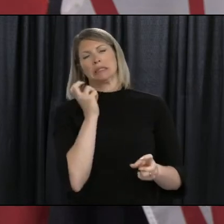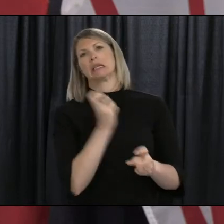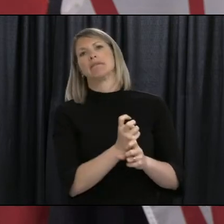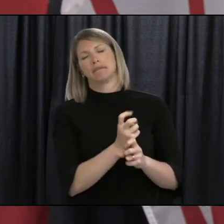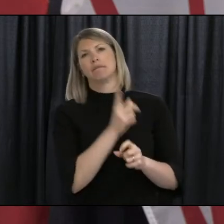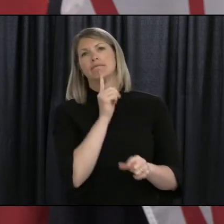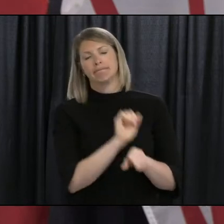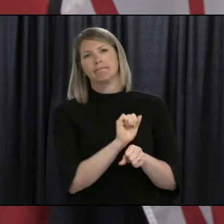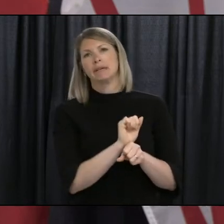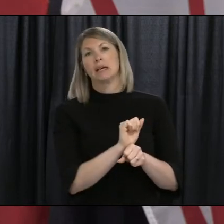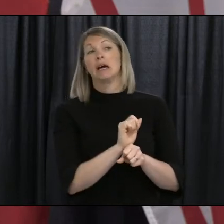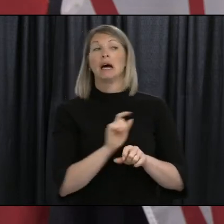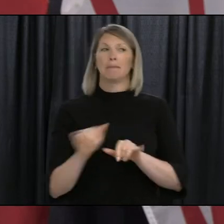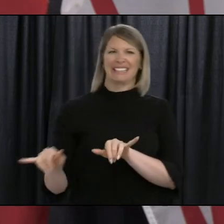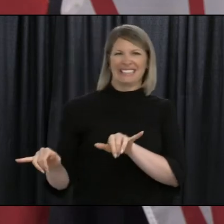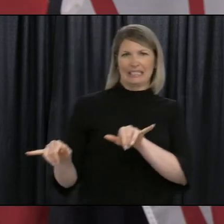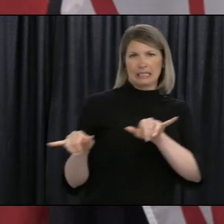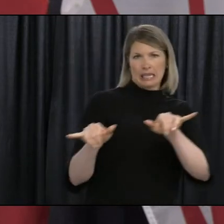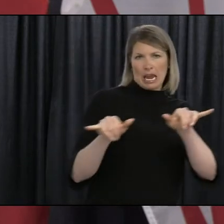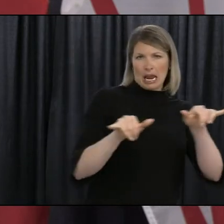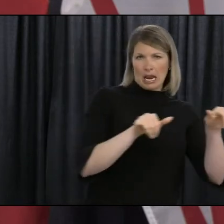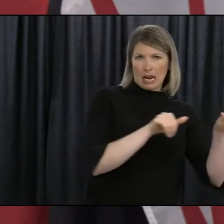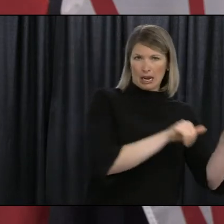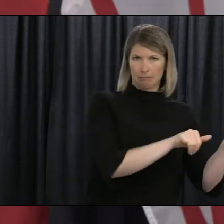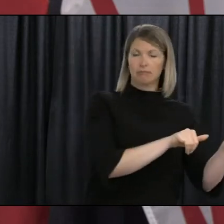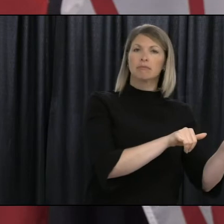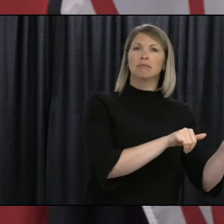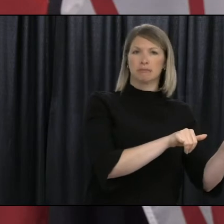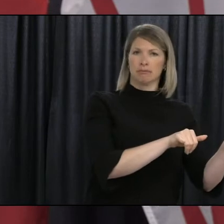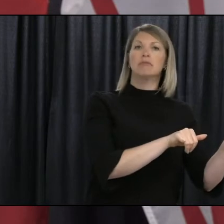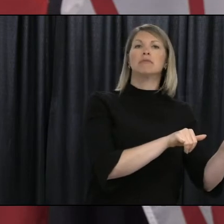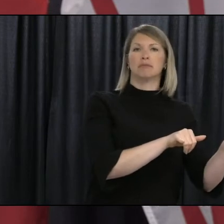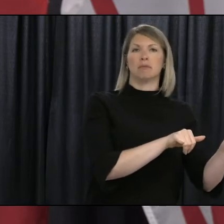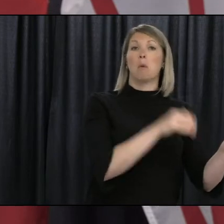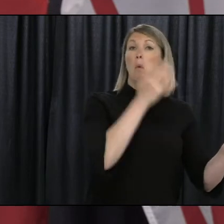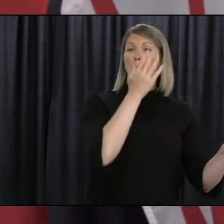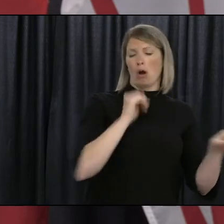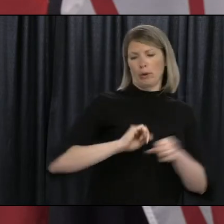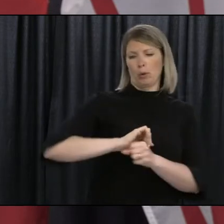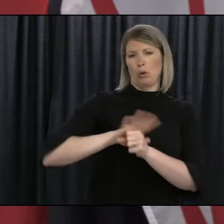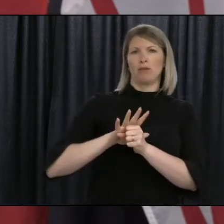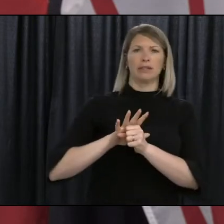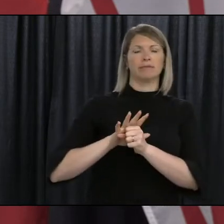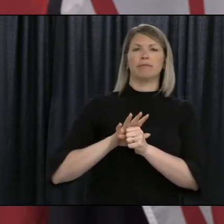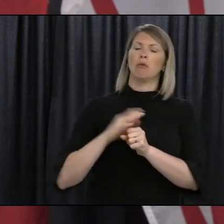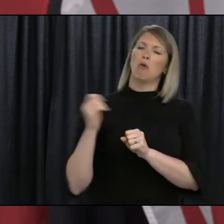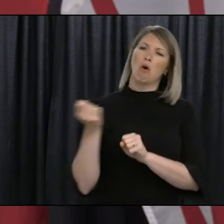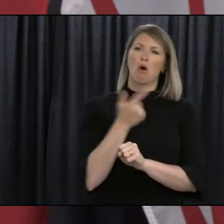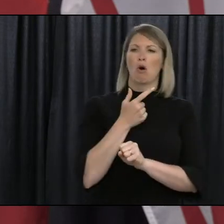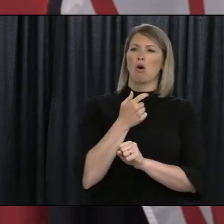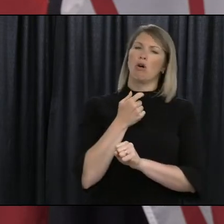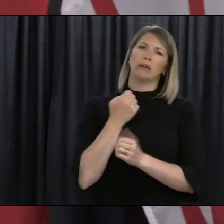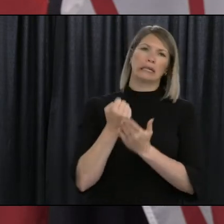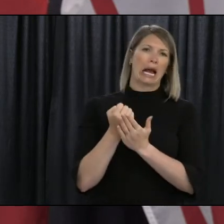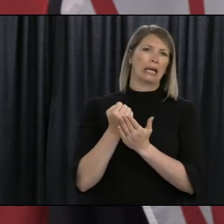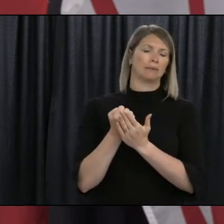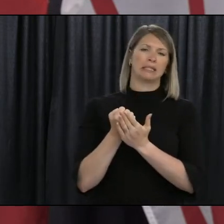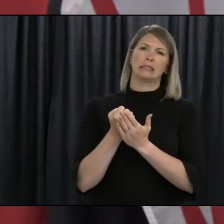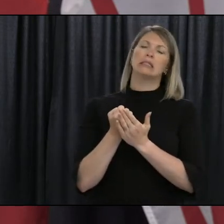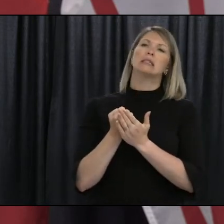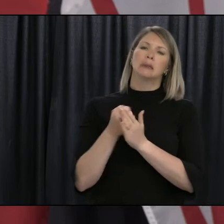people in every province are dealing with the adversity of COVID-19, the people of Newfoundland and Labrador have a